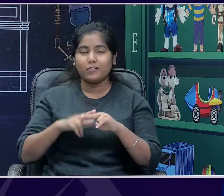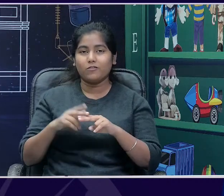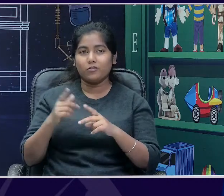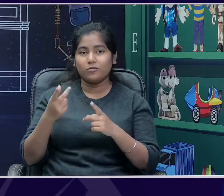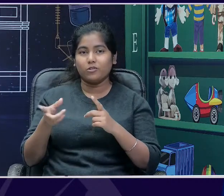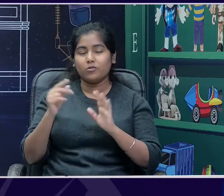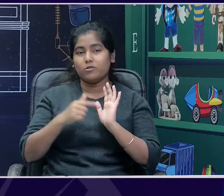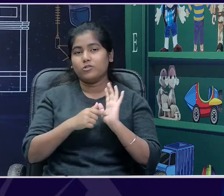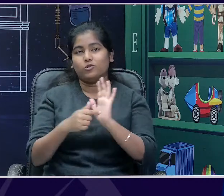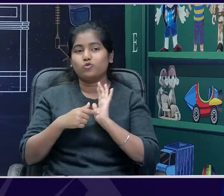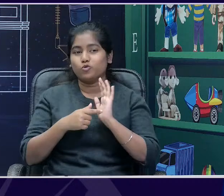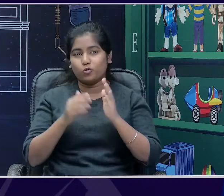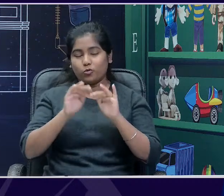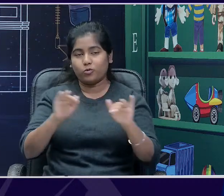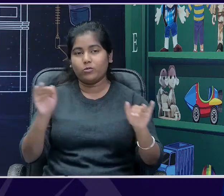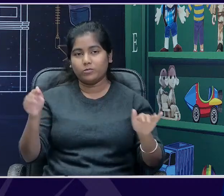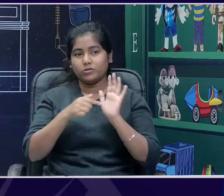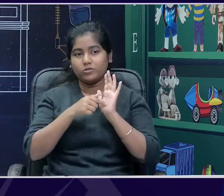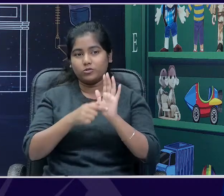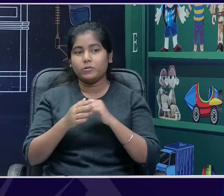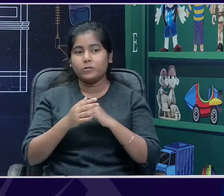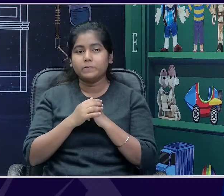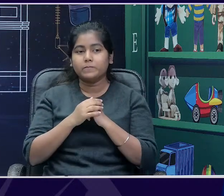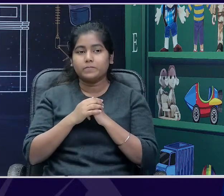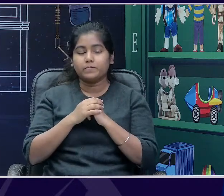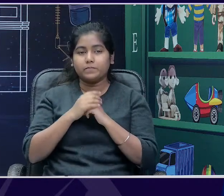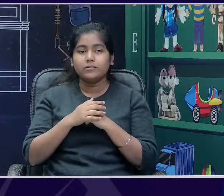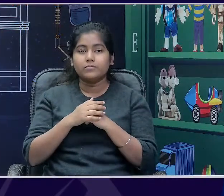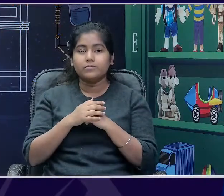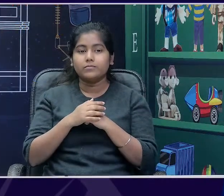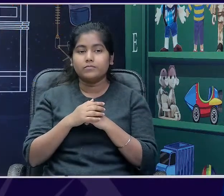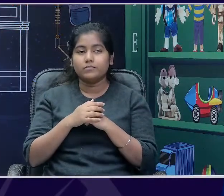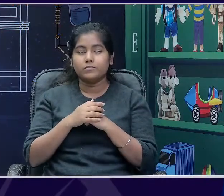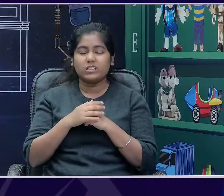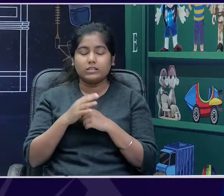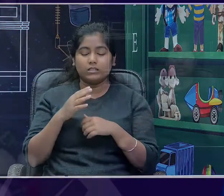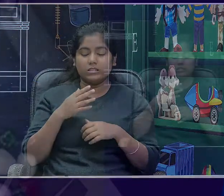the smiley again to the students. Yeah, sure. As we have these smileys.